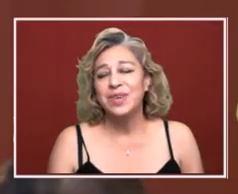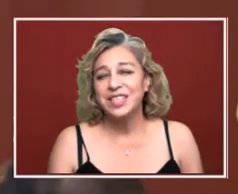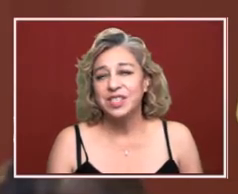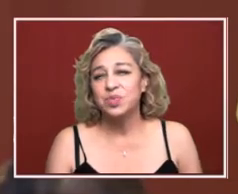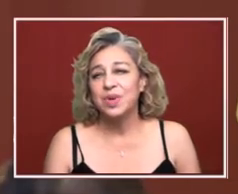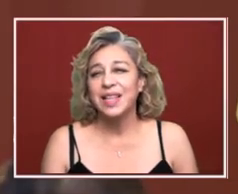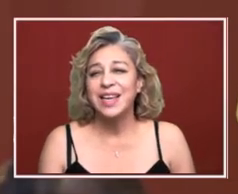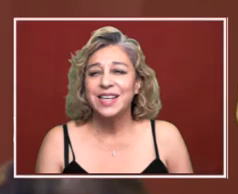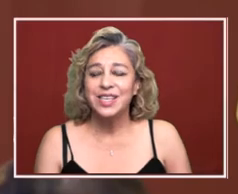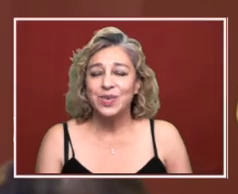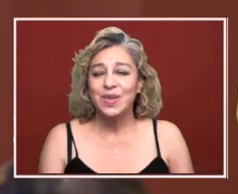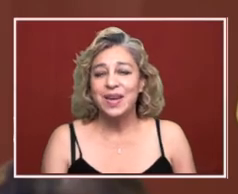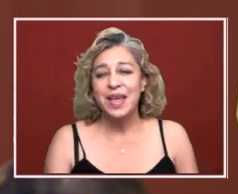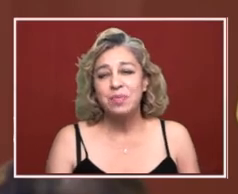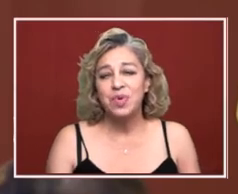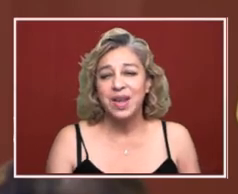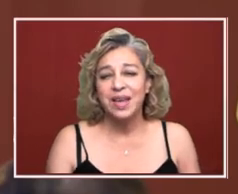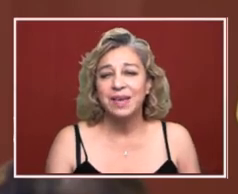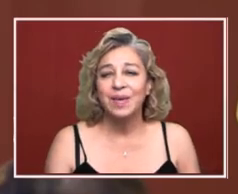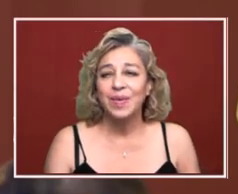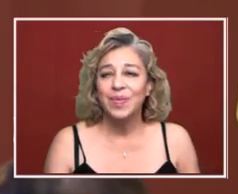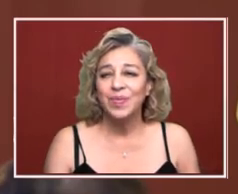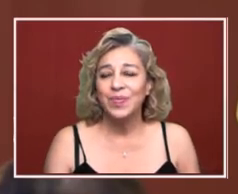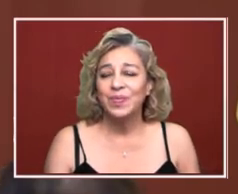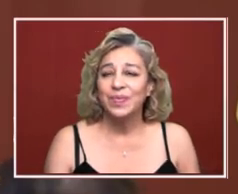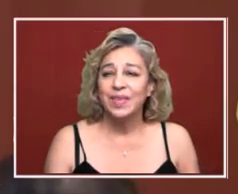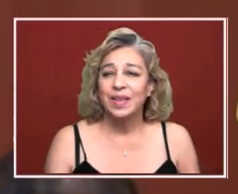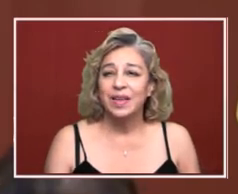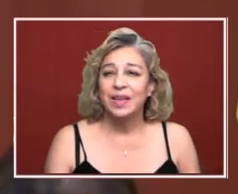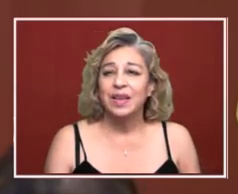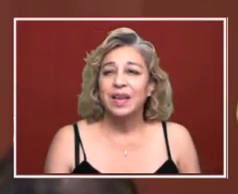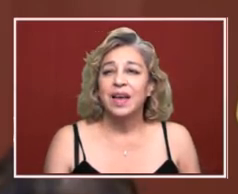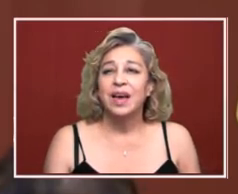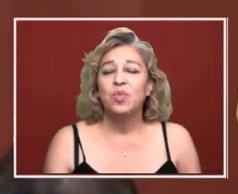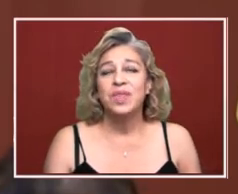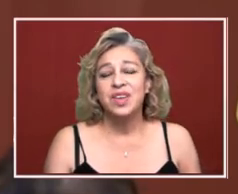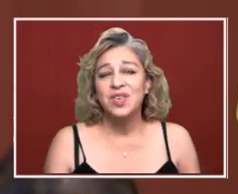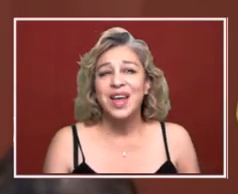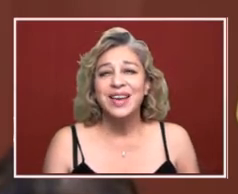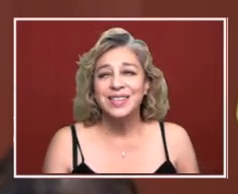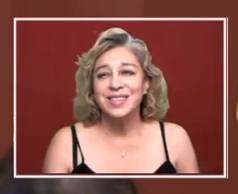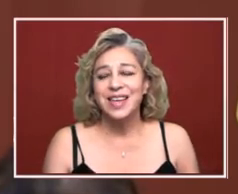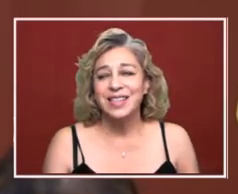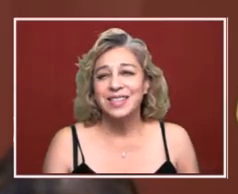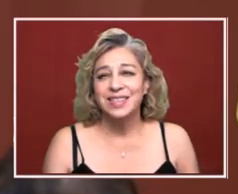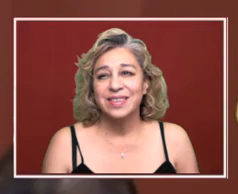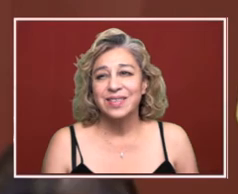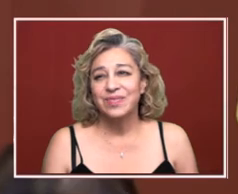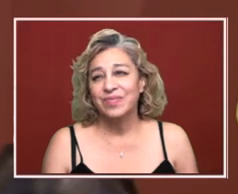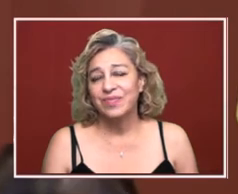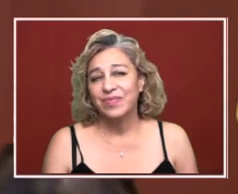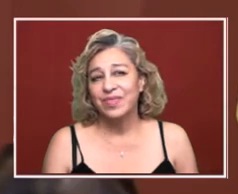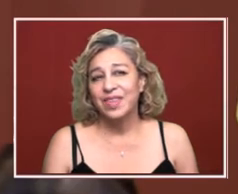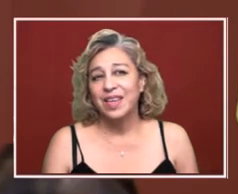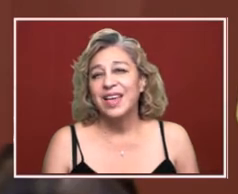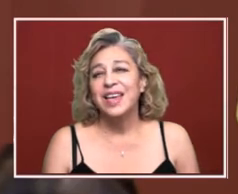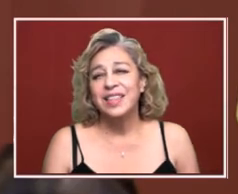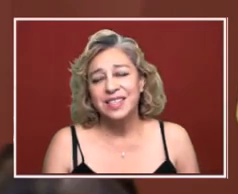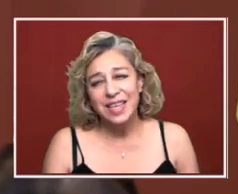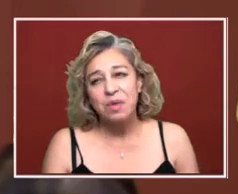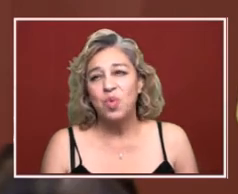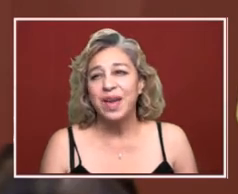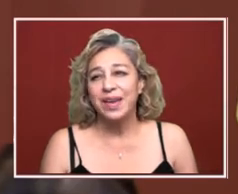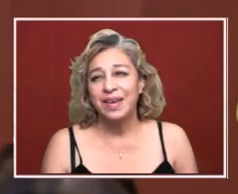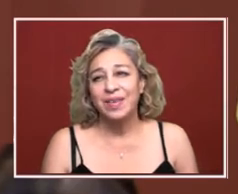that which is related to the neighboring. Con Estados Unidos, lo with the United States. Mismo.